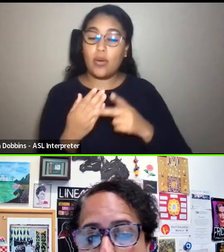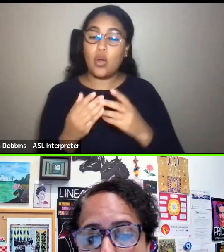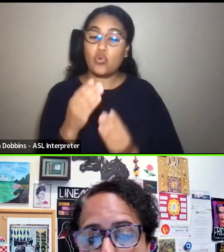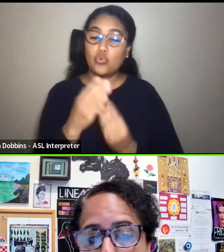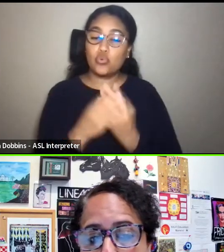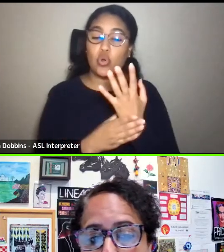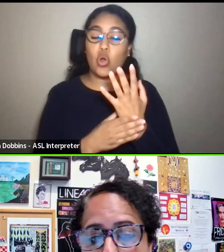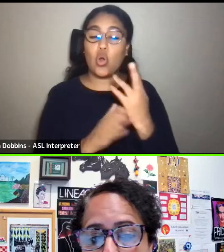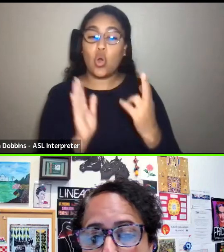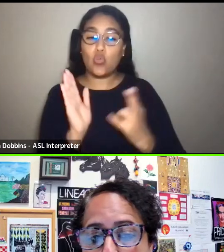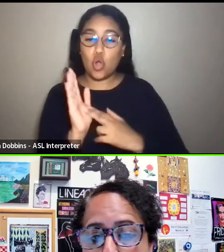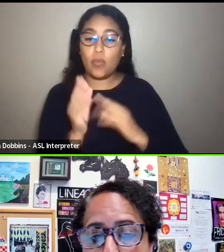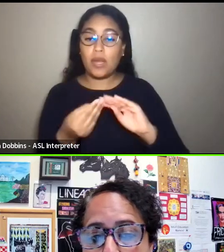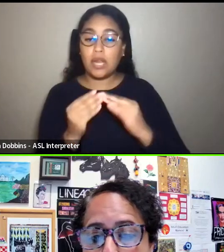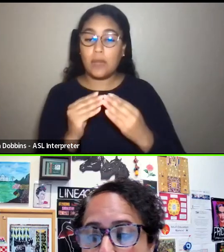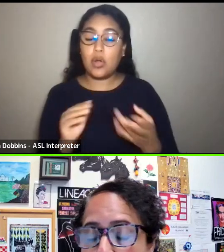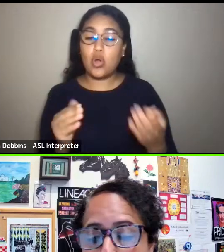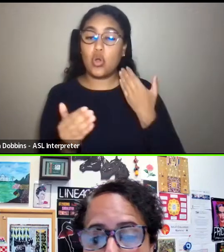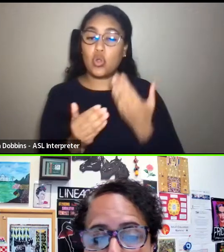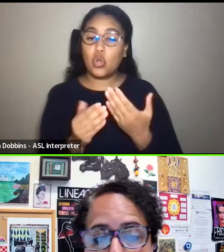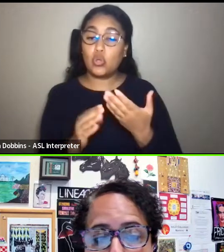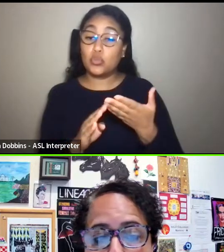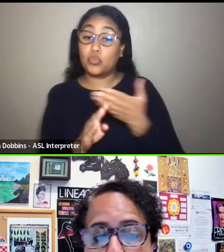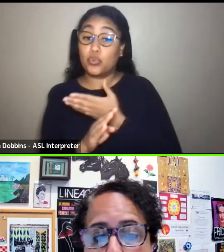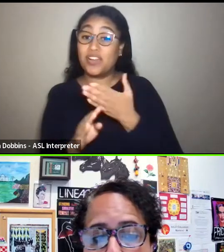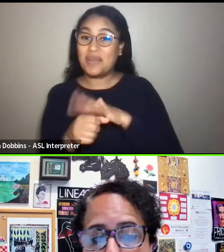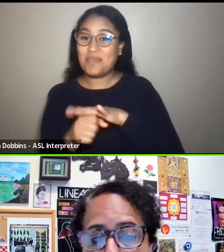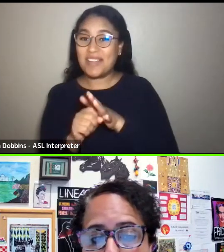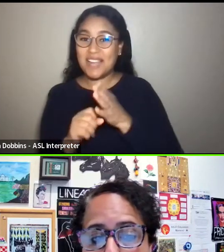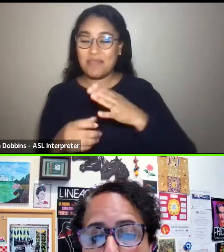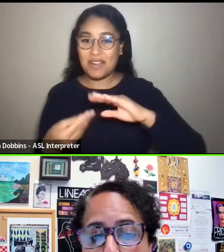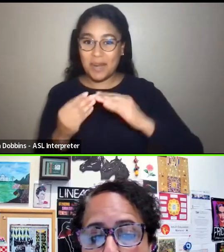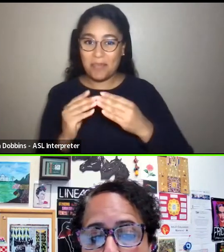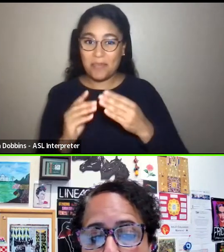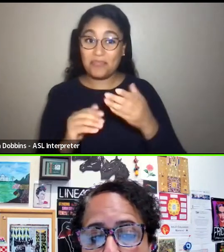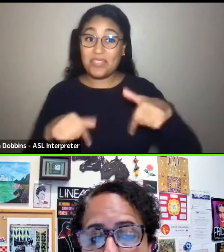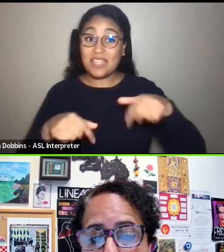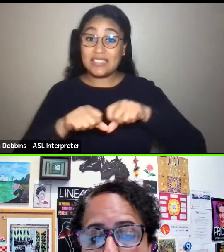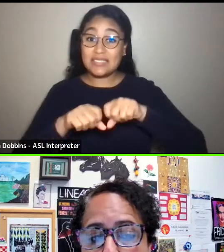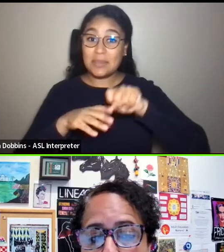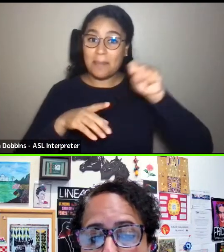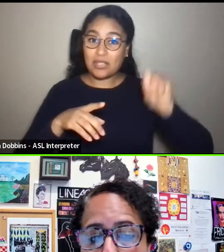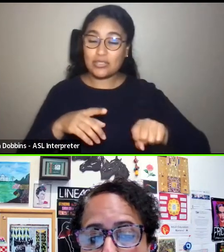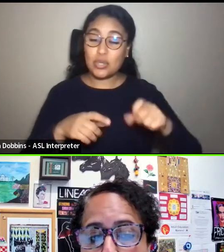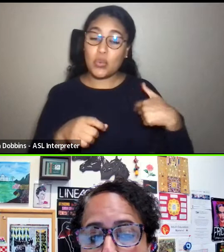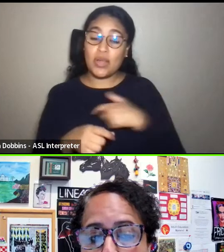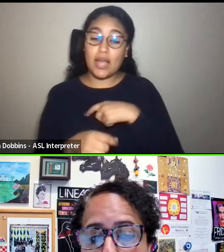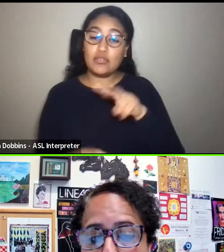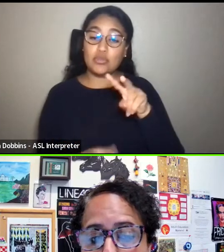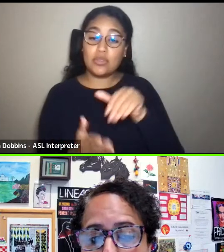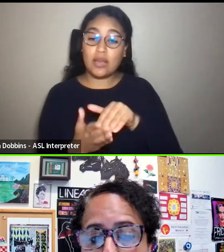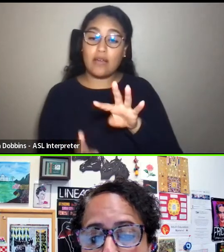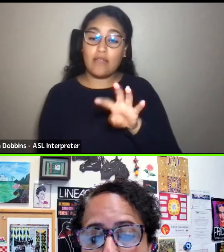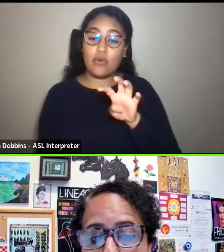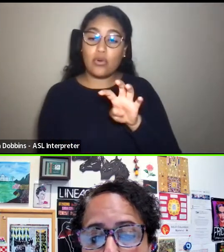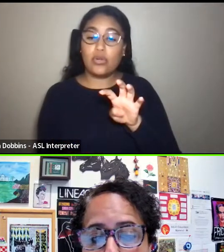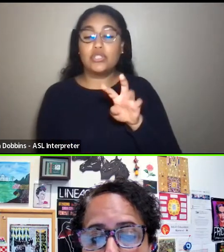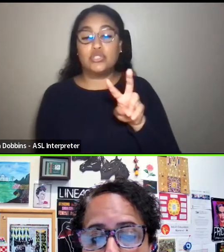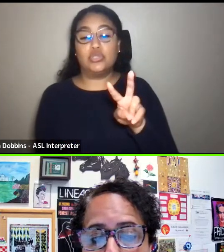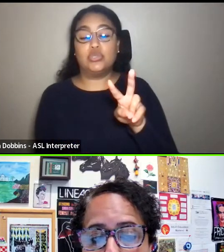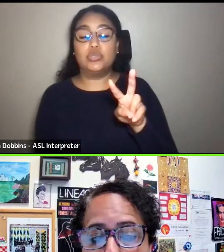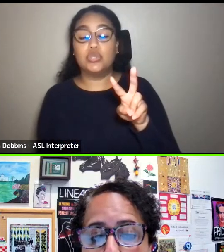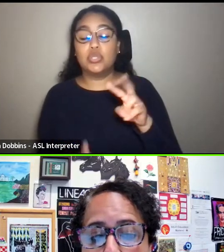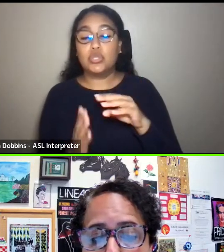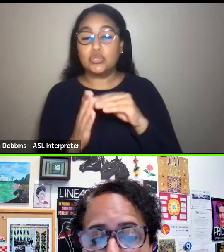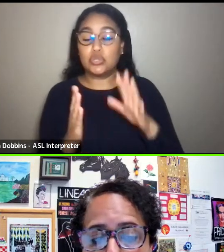with enrollment numbers close to that of our pre-pandemic figures. This semester, we currently have 2,042 students in our